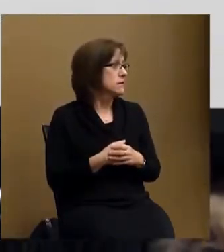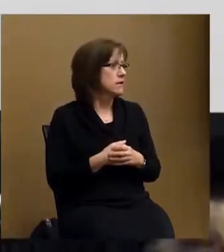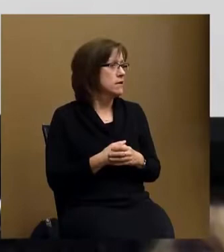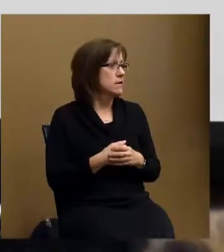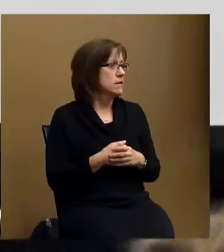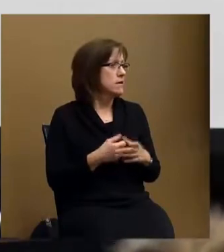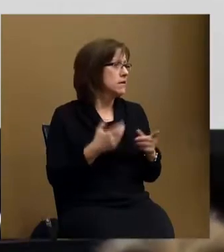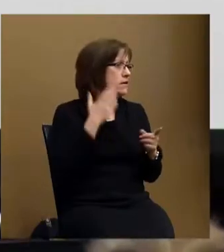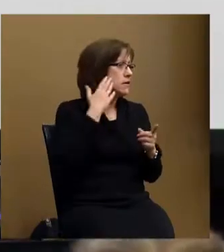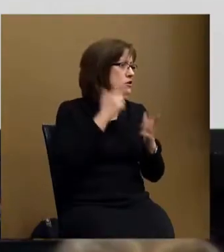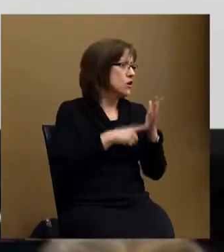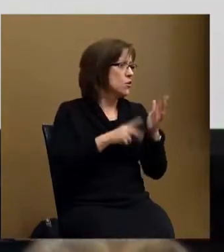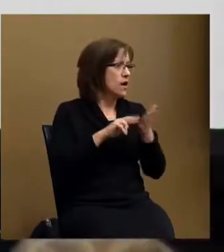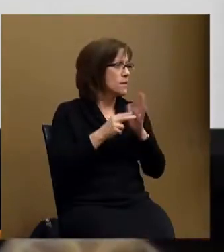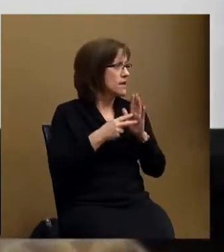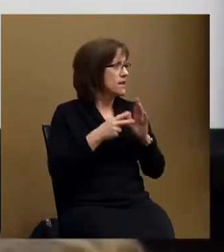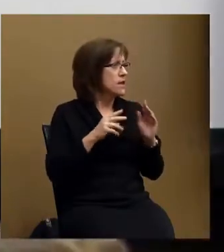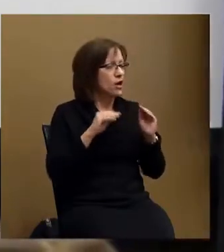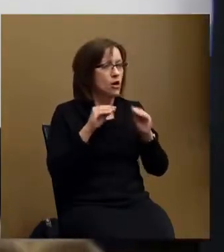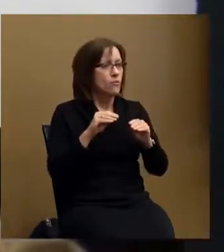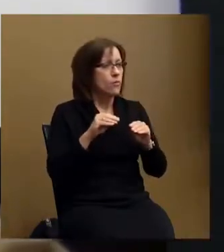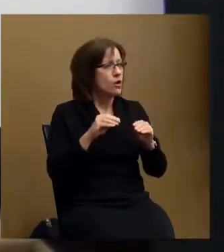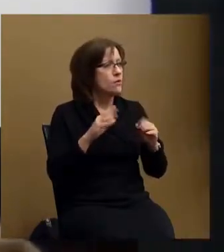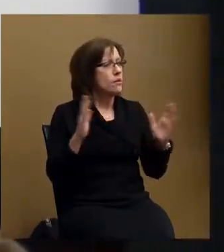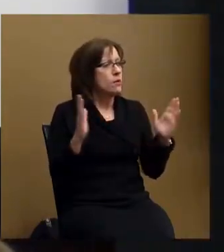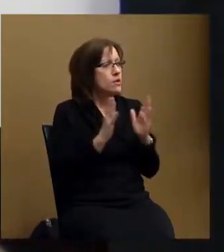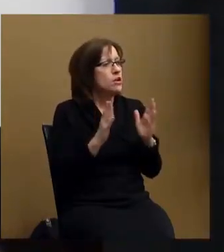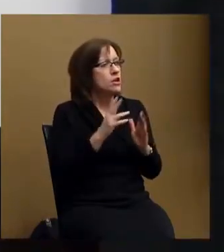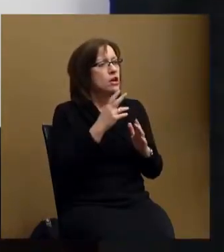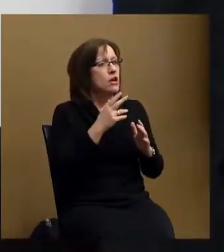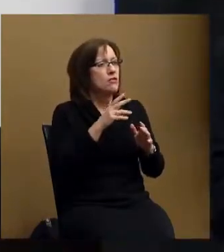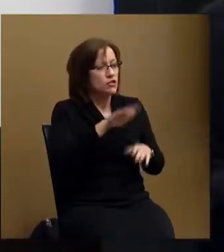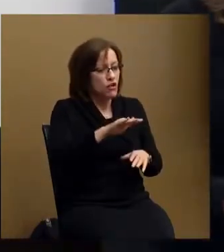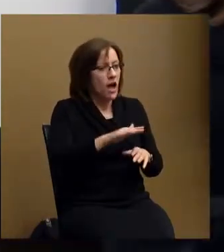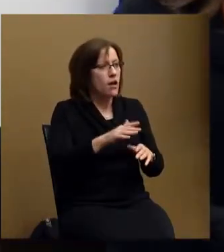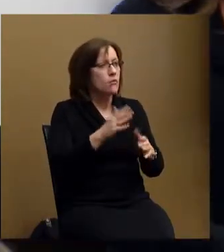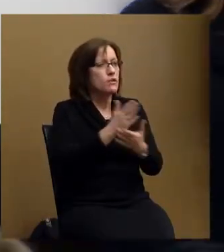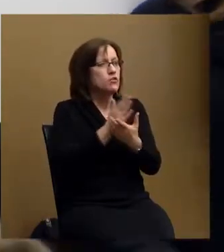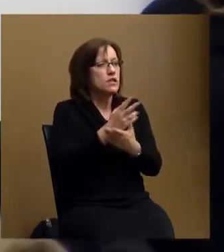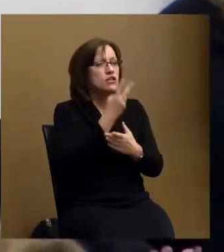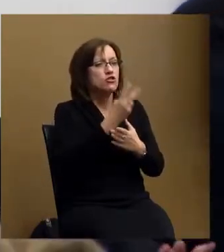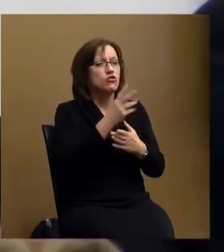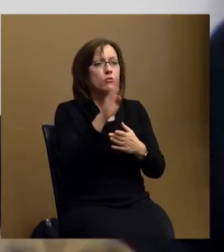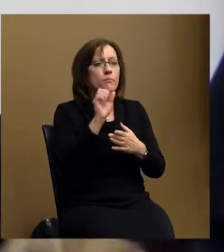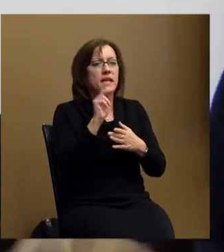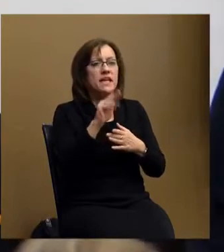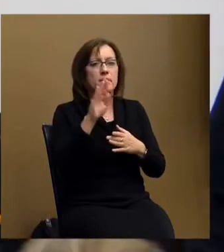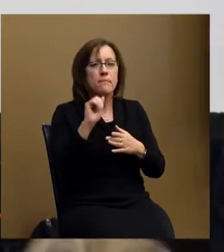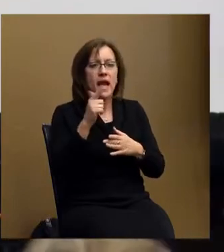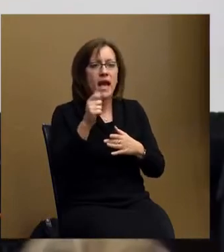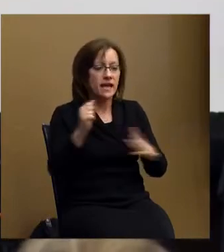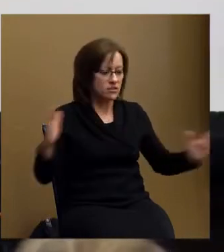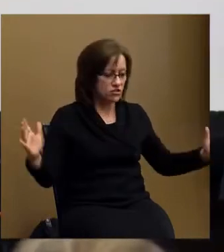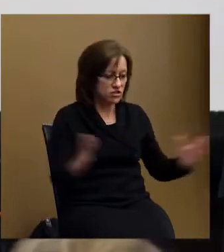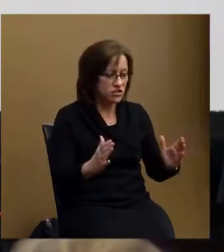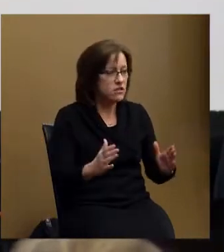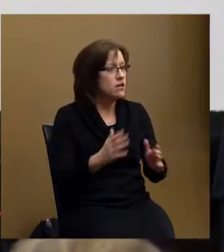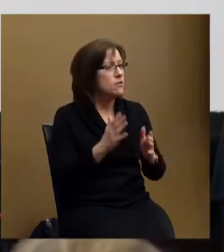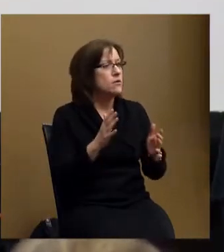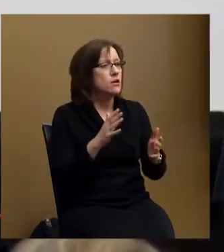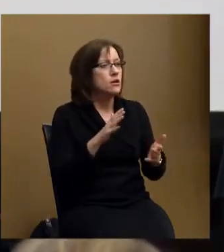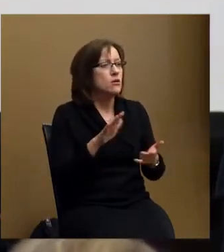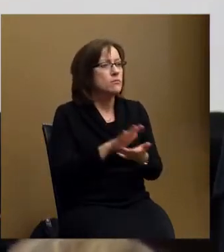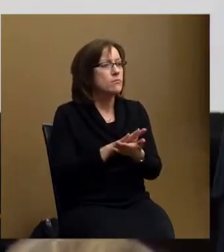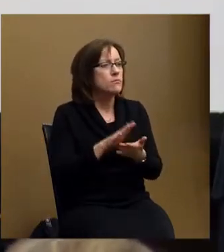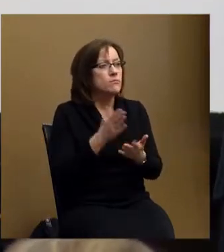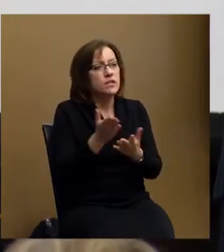Do you know what I mean? Like, put them between 2 bean bags, 2 mats, apply pressure. It's difficult to have her do